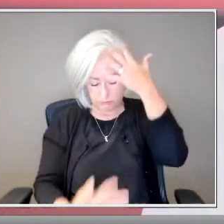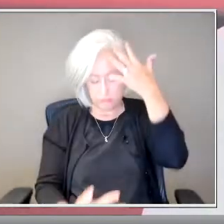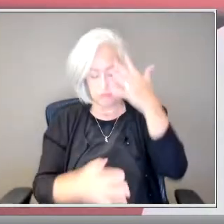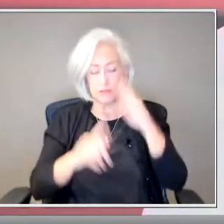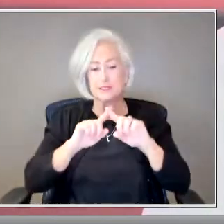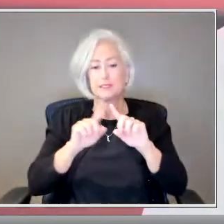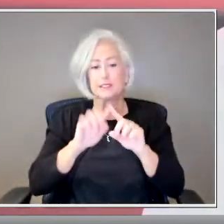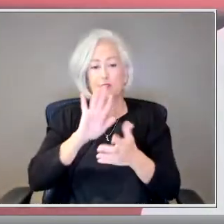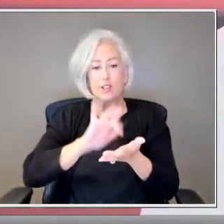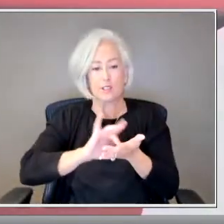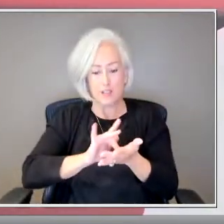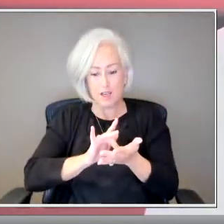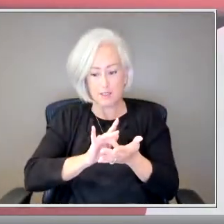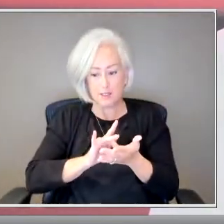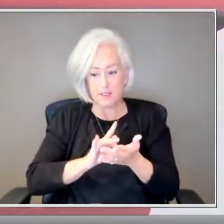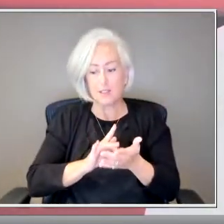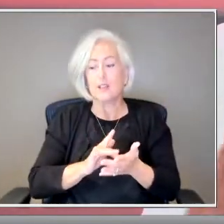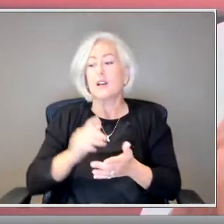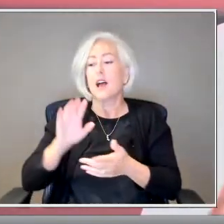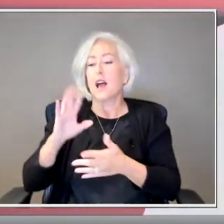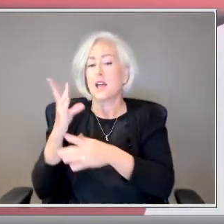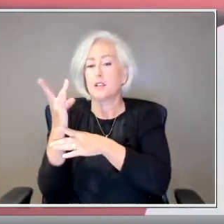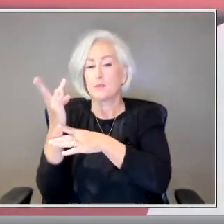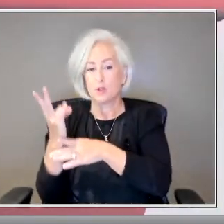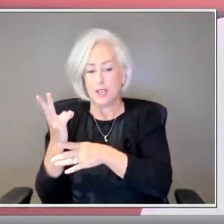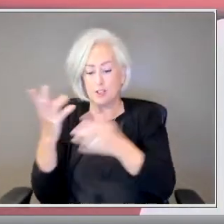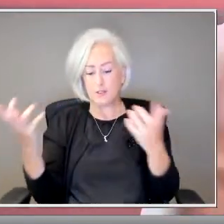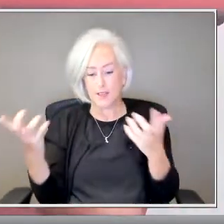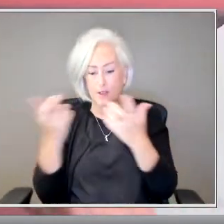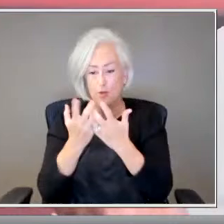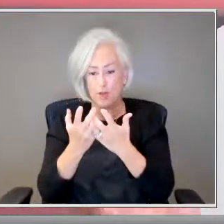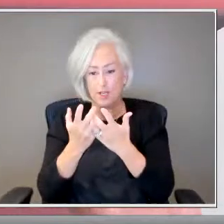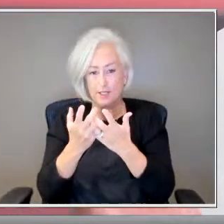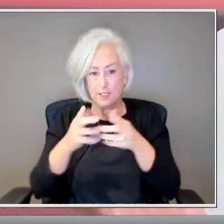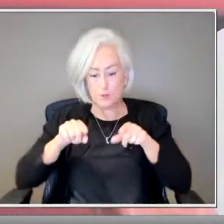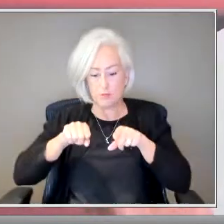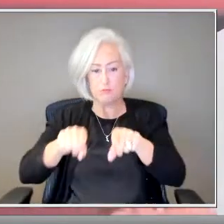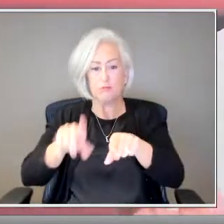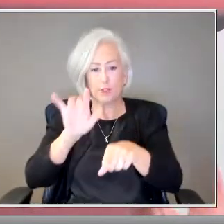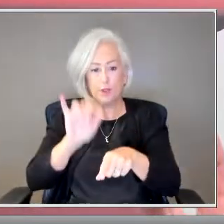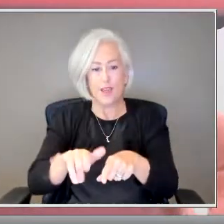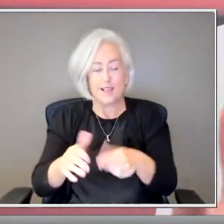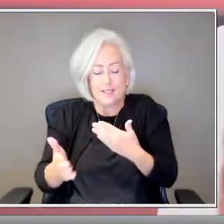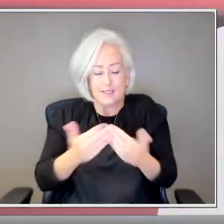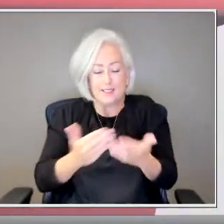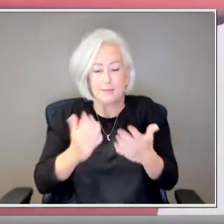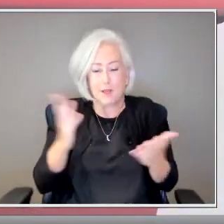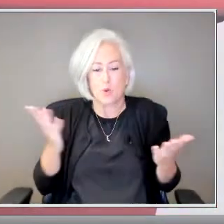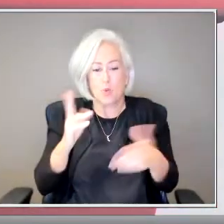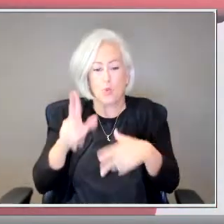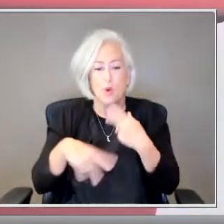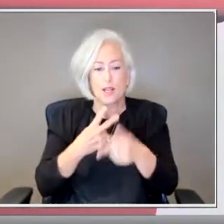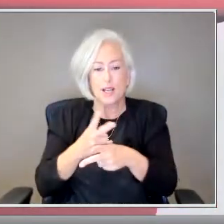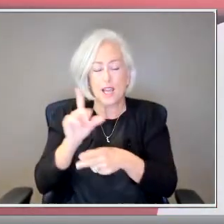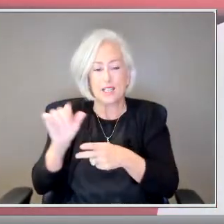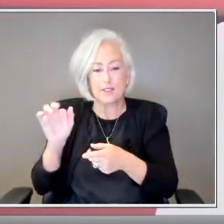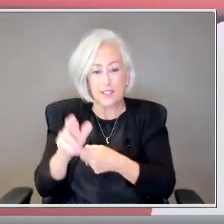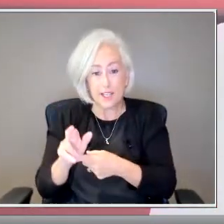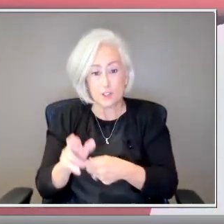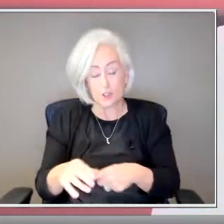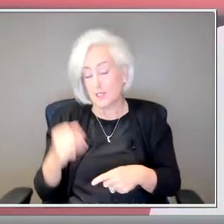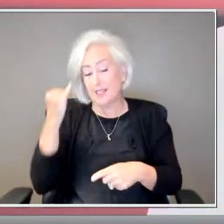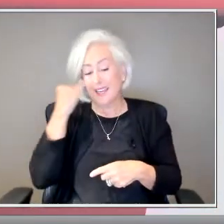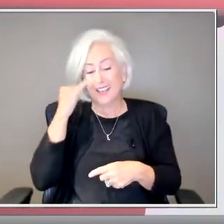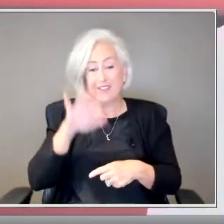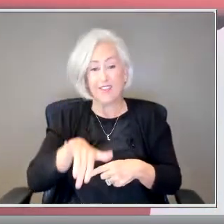and the drugs are approved for use against a mutation regardless of what the cancer is. It doesn't matter, because if you shut down that mutation,